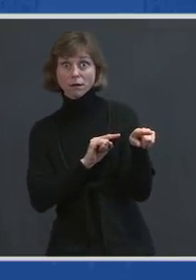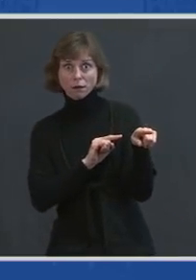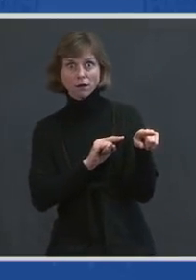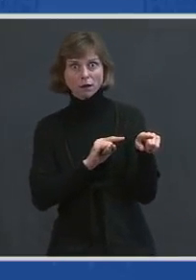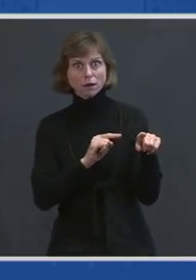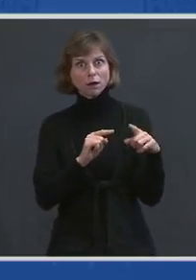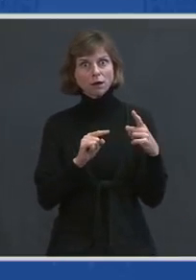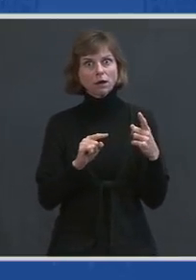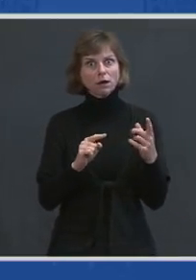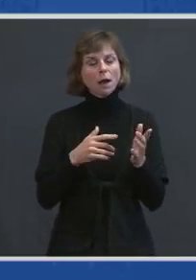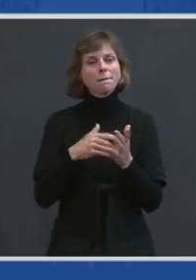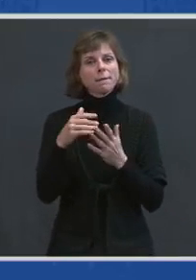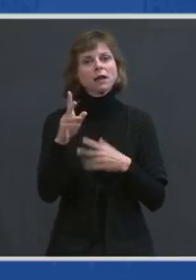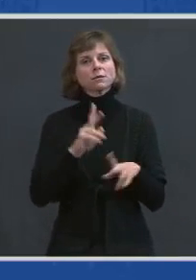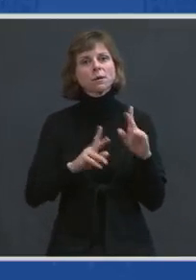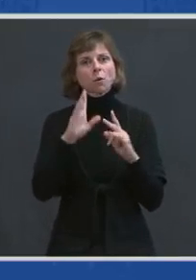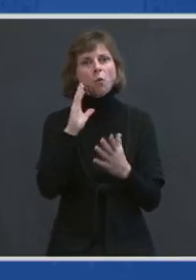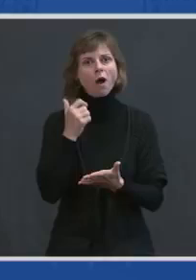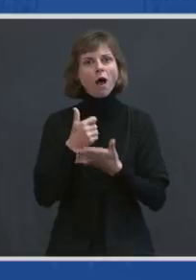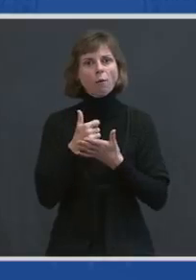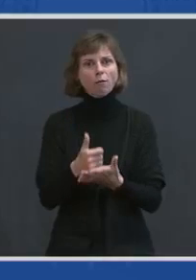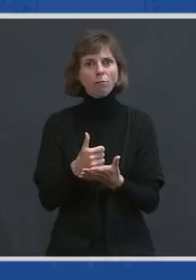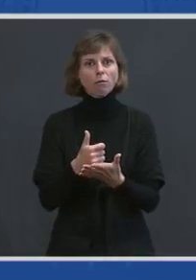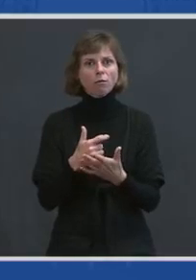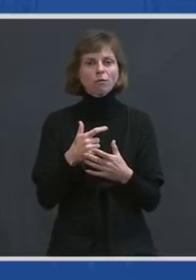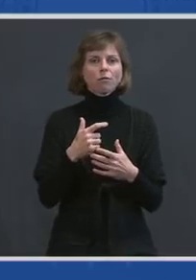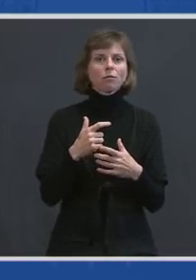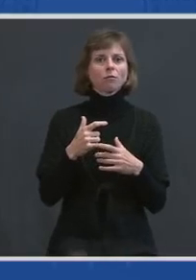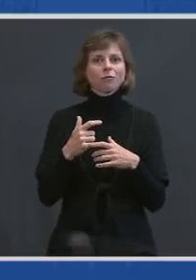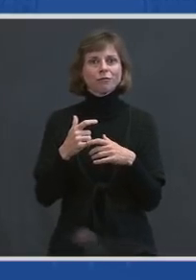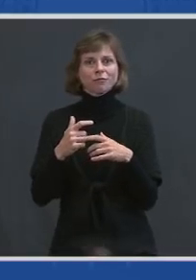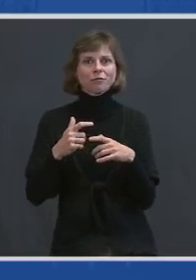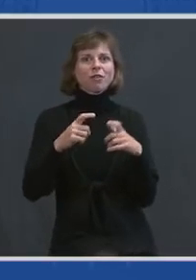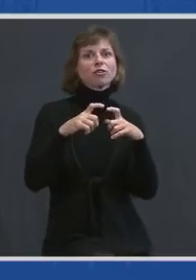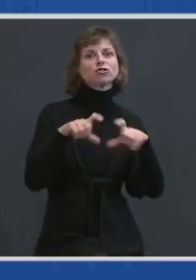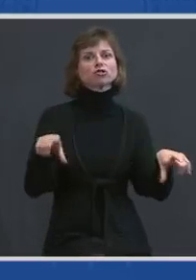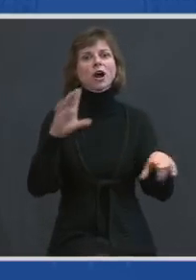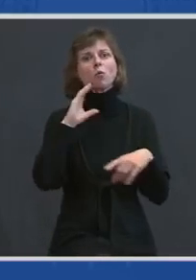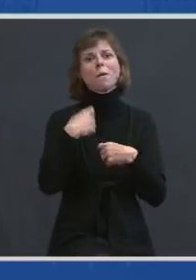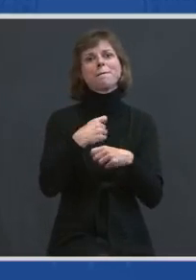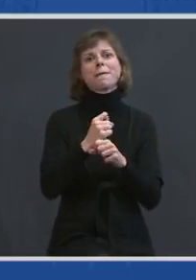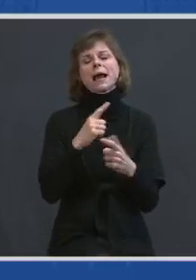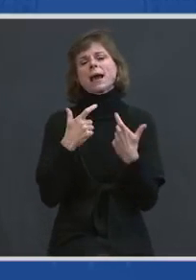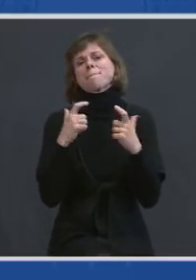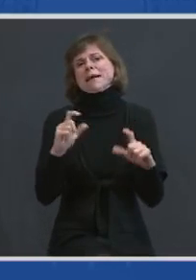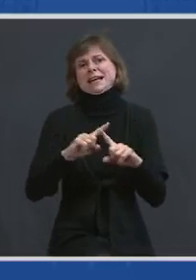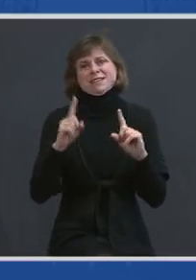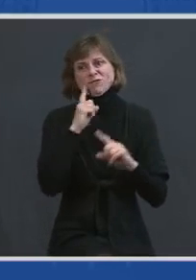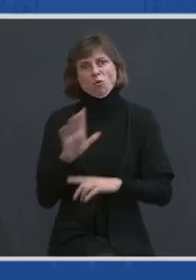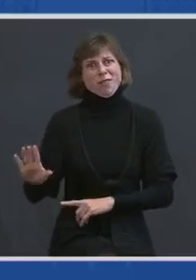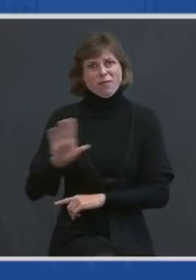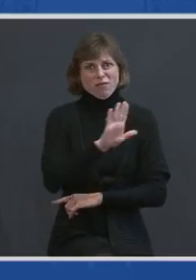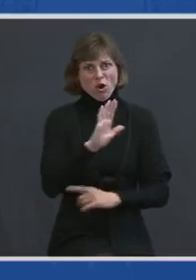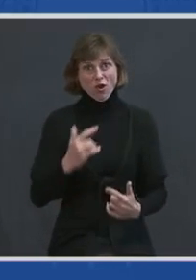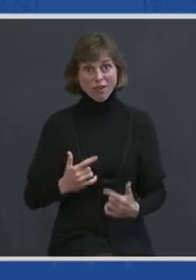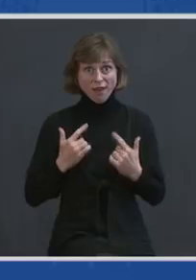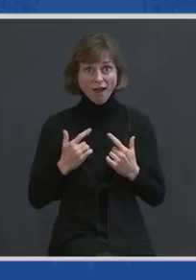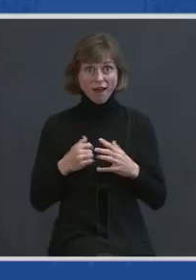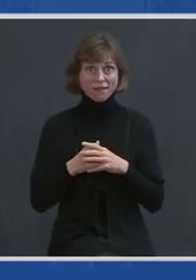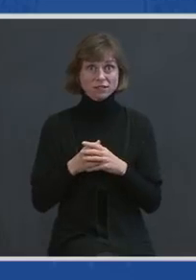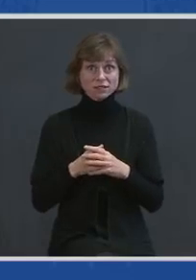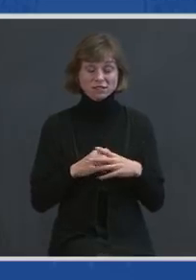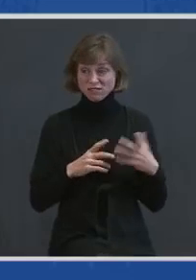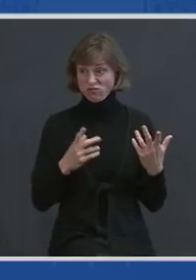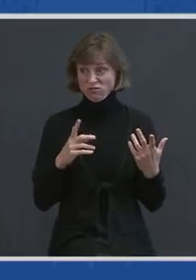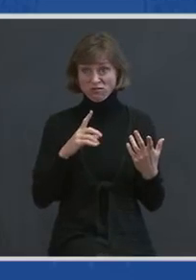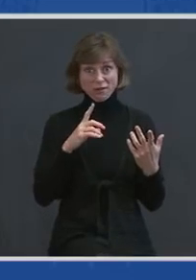this, I think, with this check. That's going to make a big difference in terms of their lives. And people in the country are hurting right